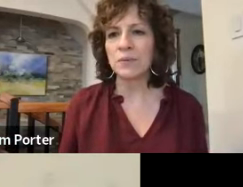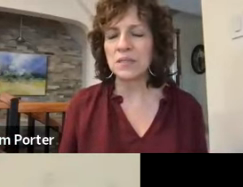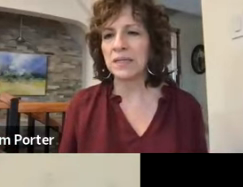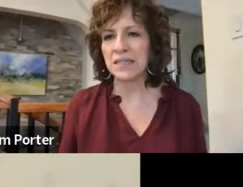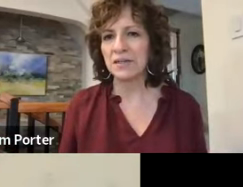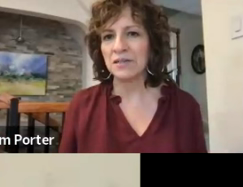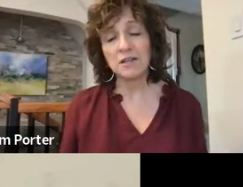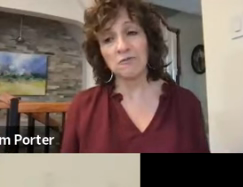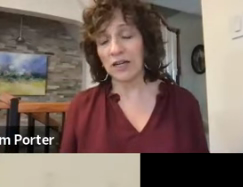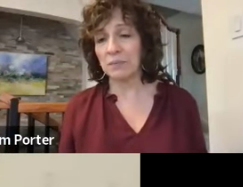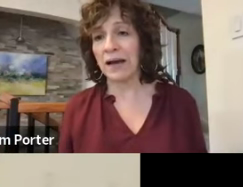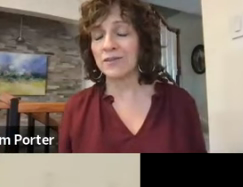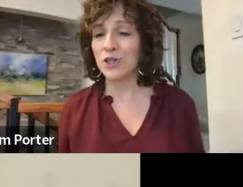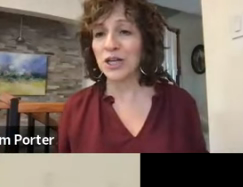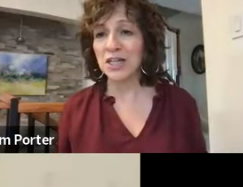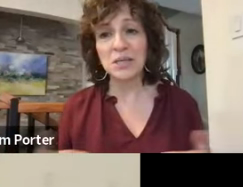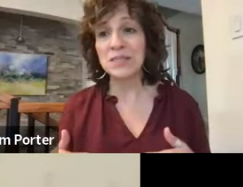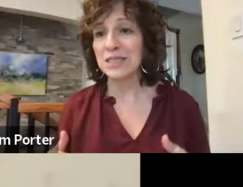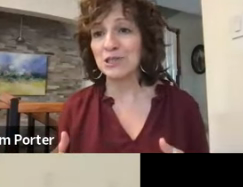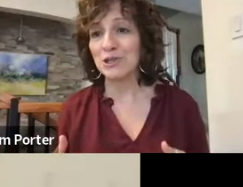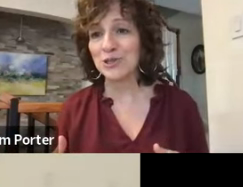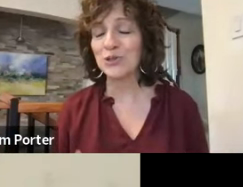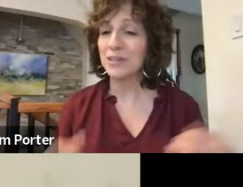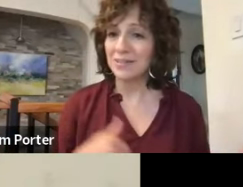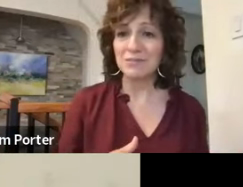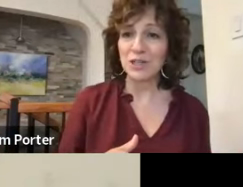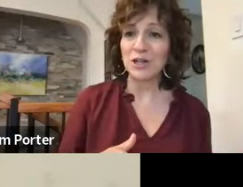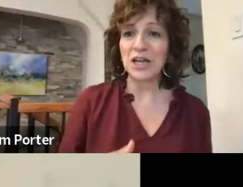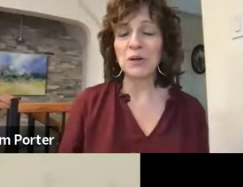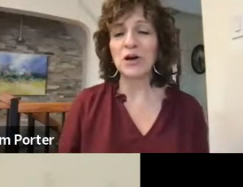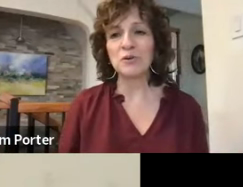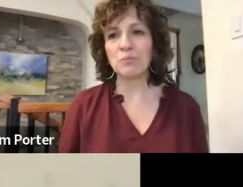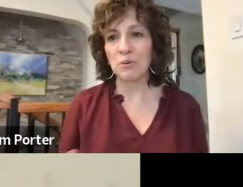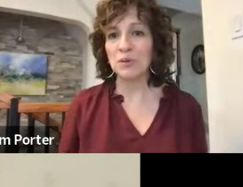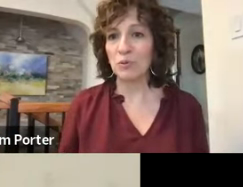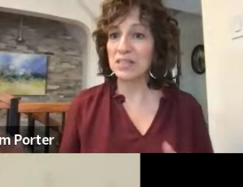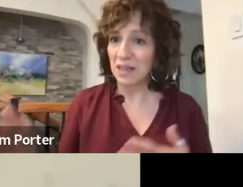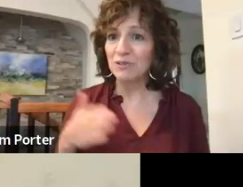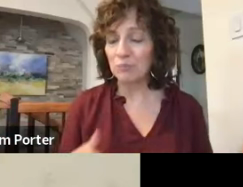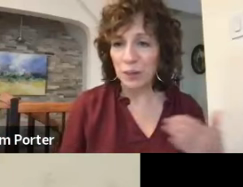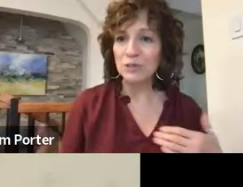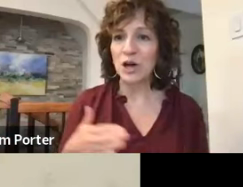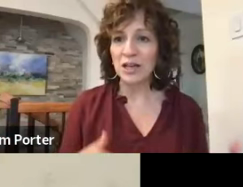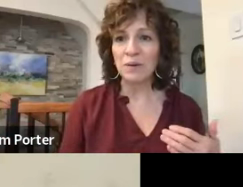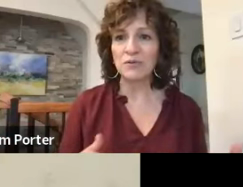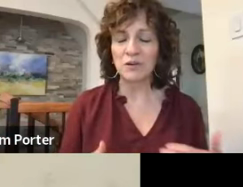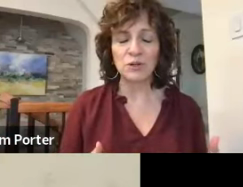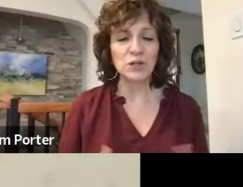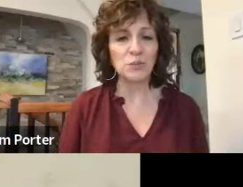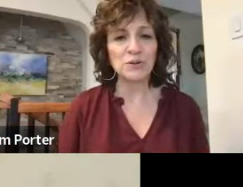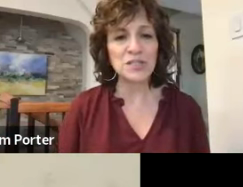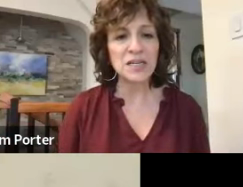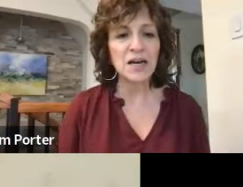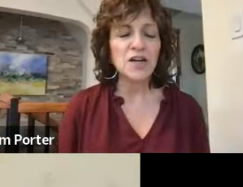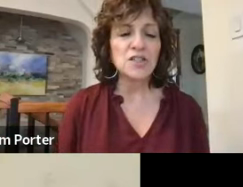didn't think it was a big deal. Frankly, back in the dark ages, I'm 62 years old. That was a long time ago. It probably was kind of what Ben was talking about with that really